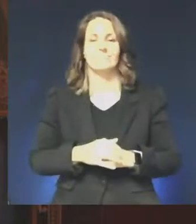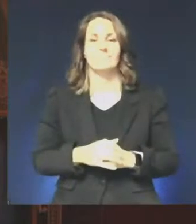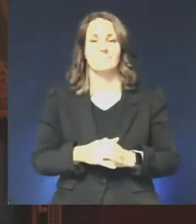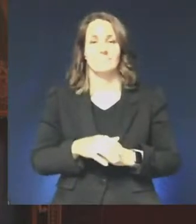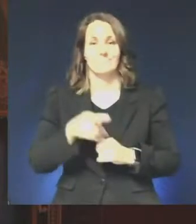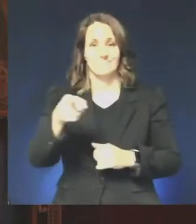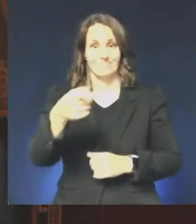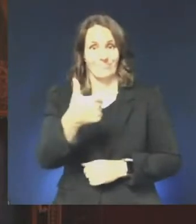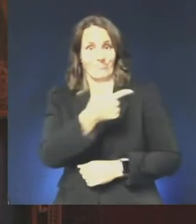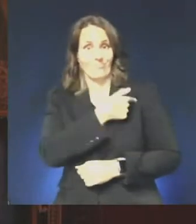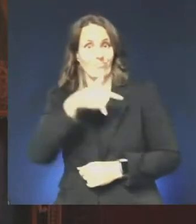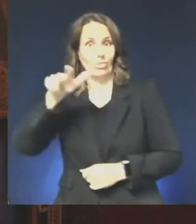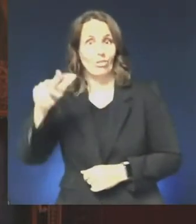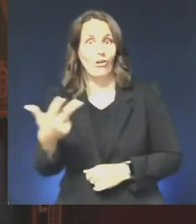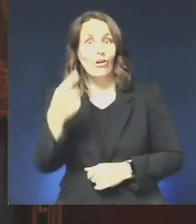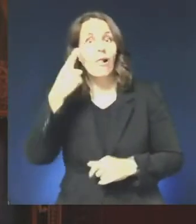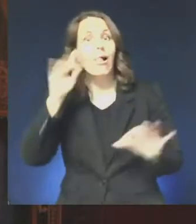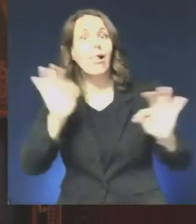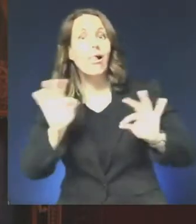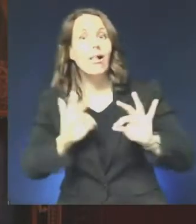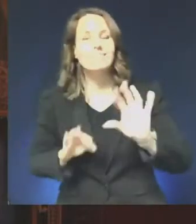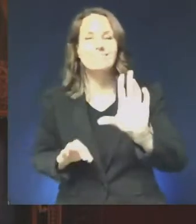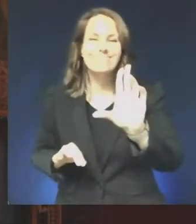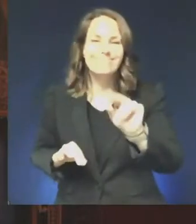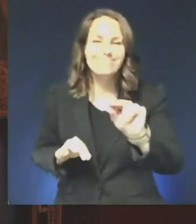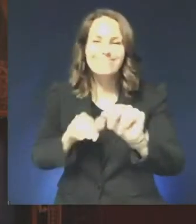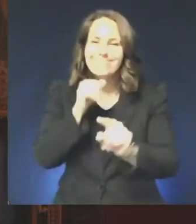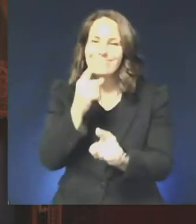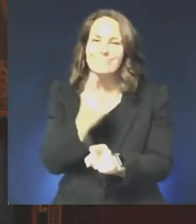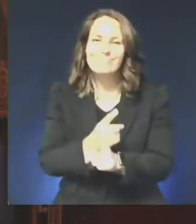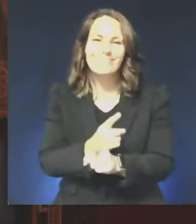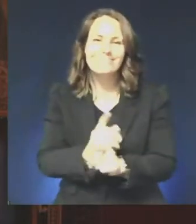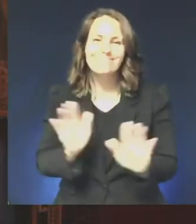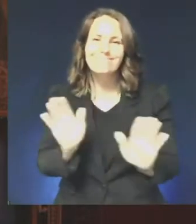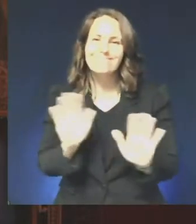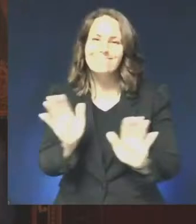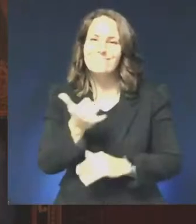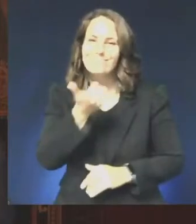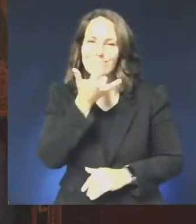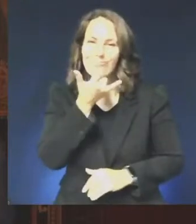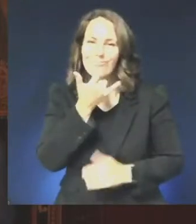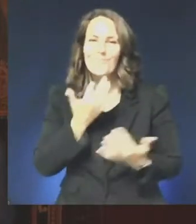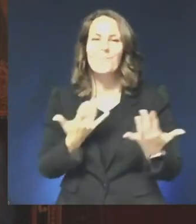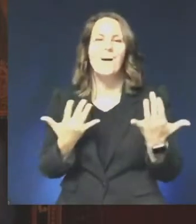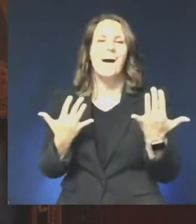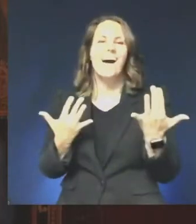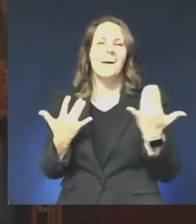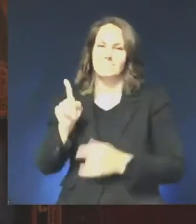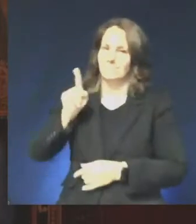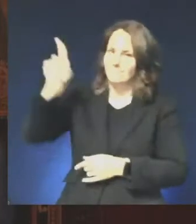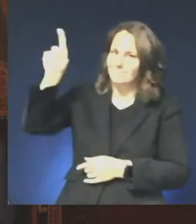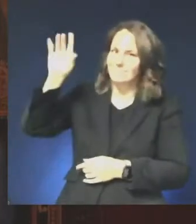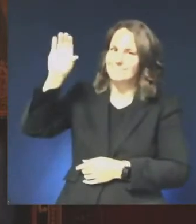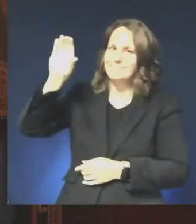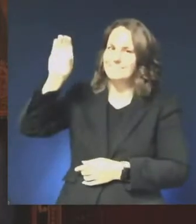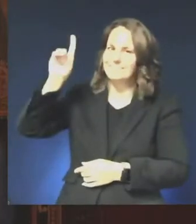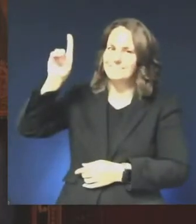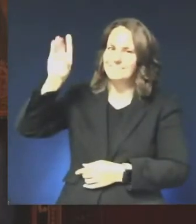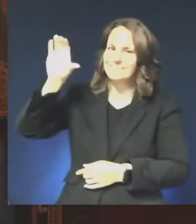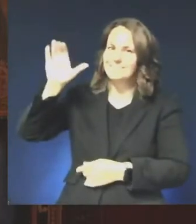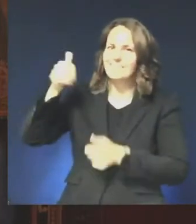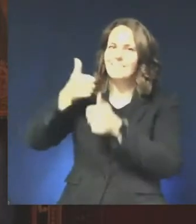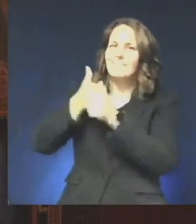patients who have specific conditions related to their immune system in the near future, and anything beyond